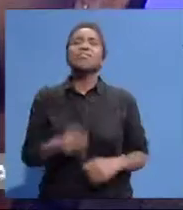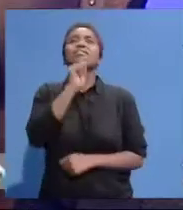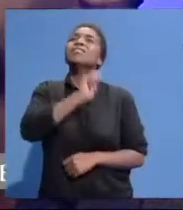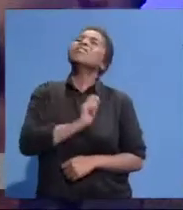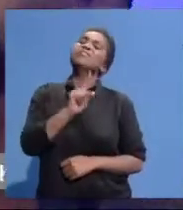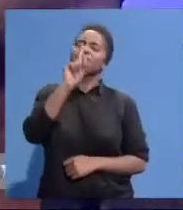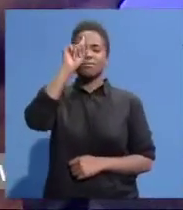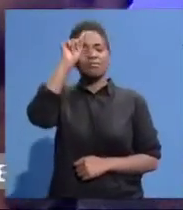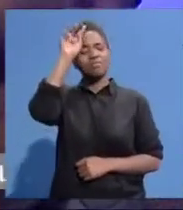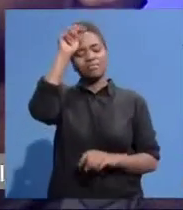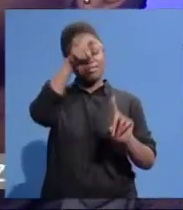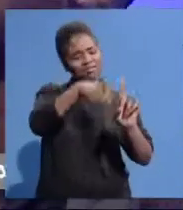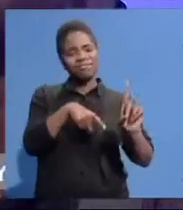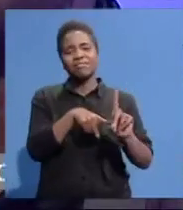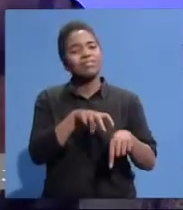Madiba,